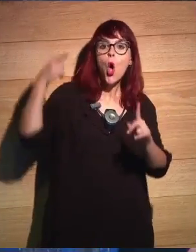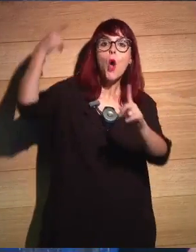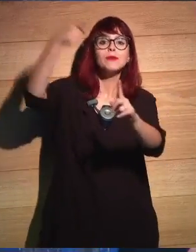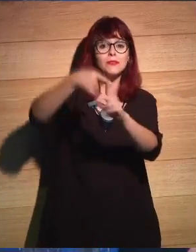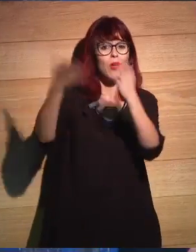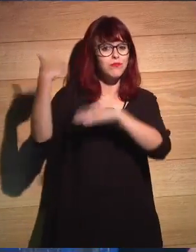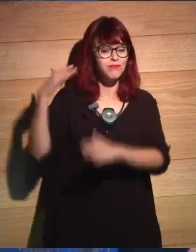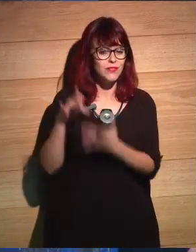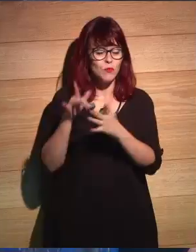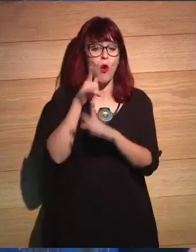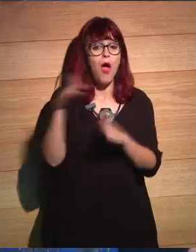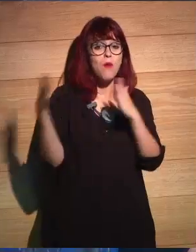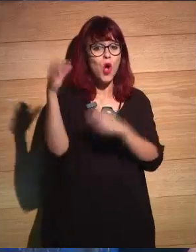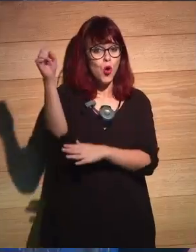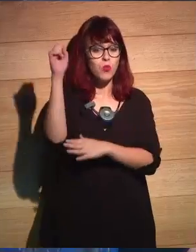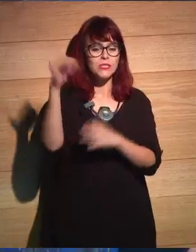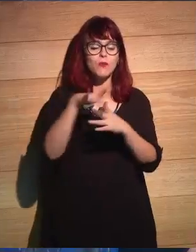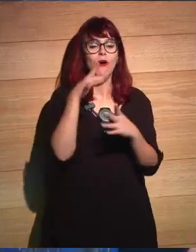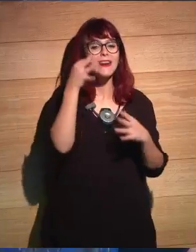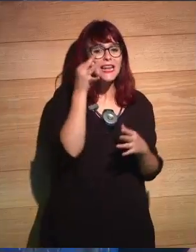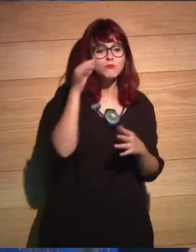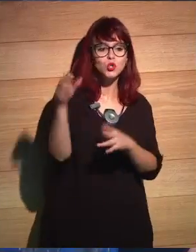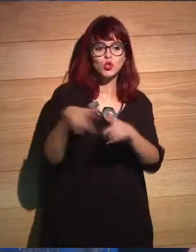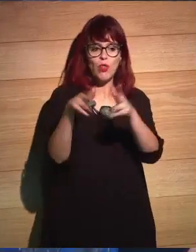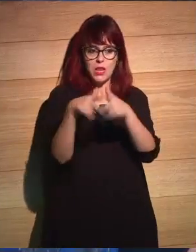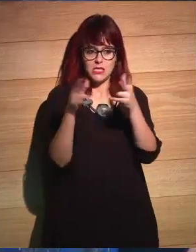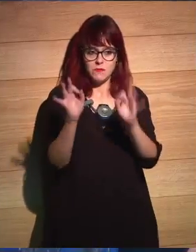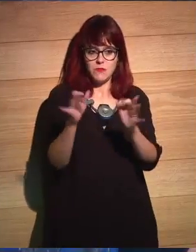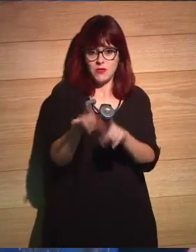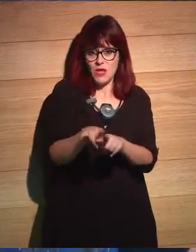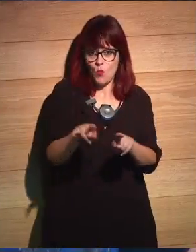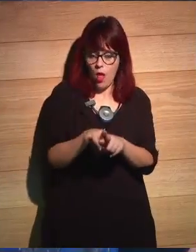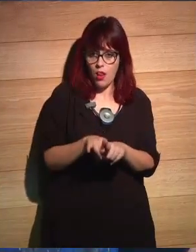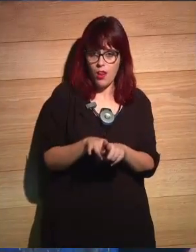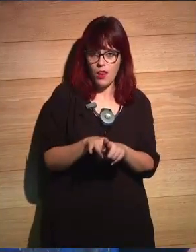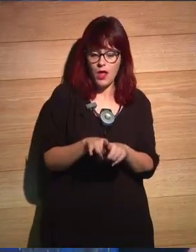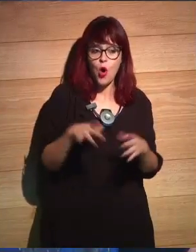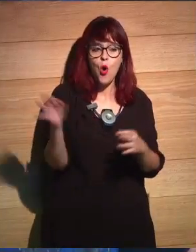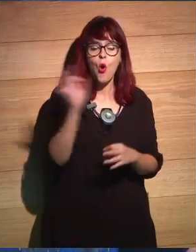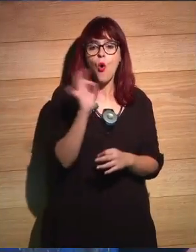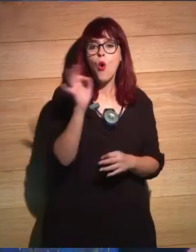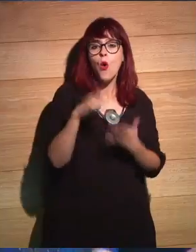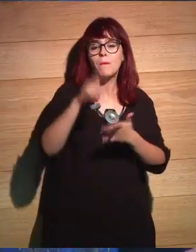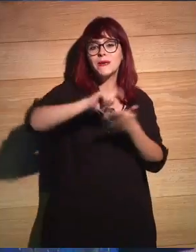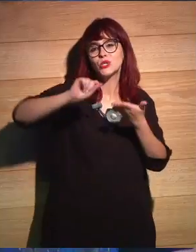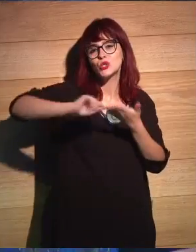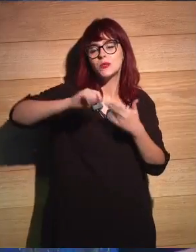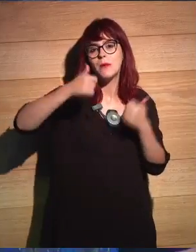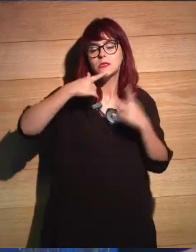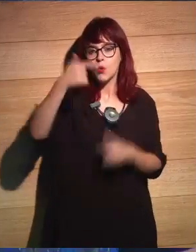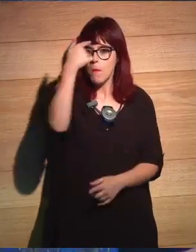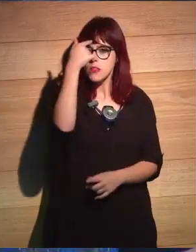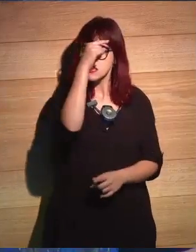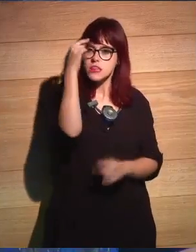intellectual viewpoint, like it used to happen in the communist era with the communist realism.